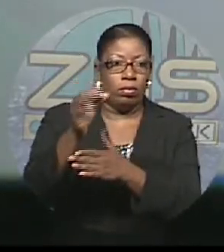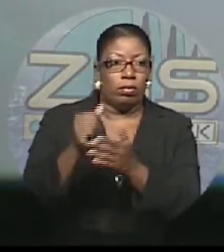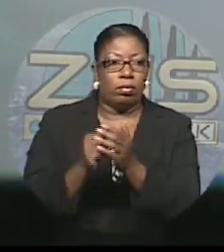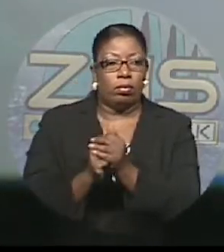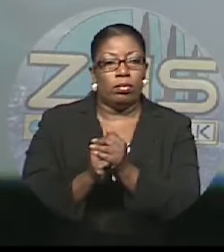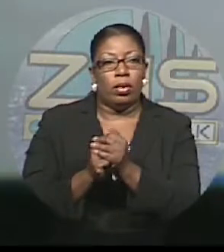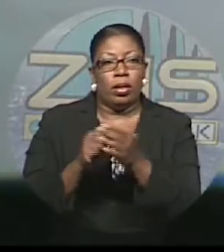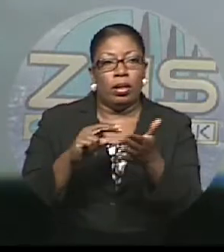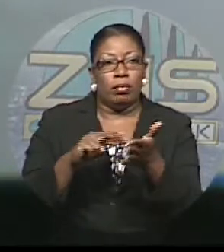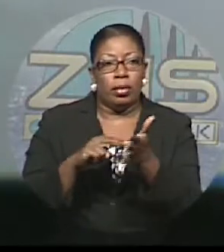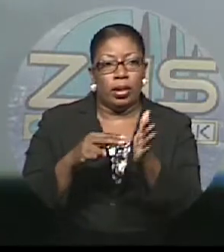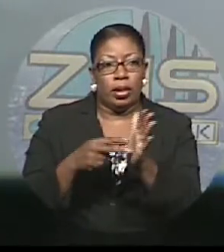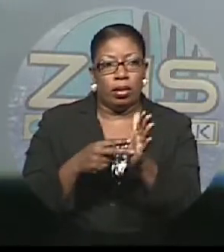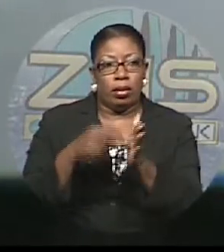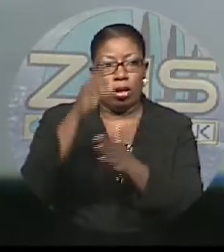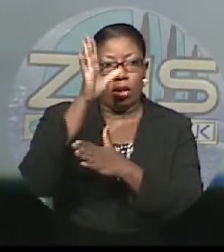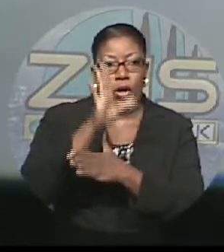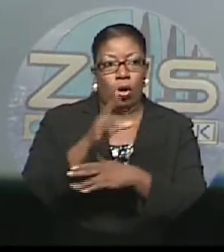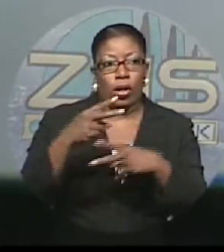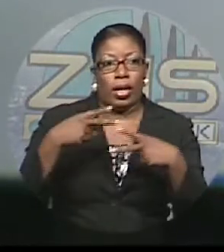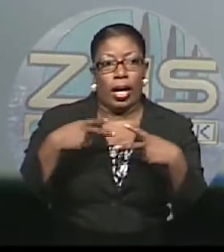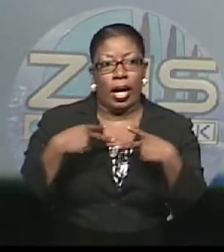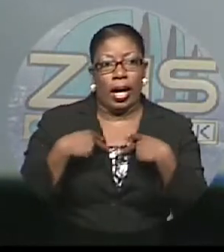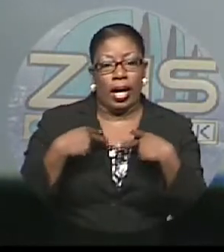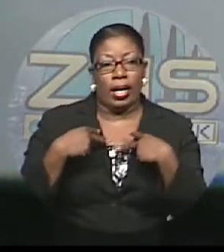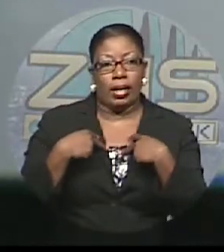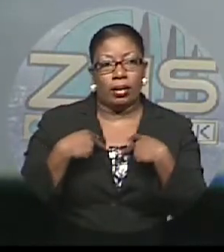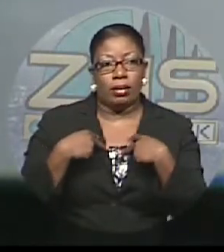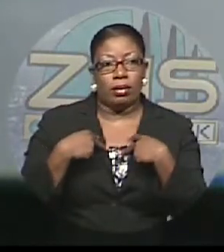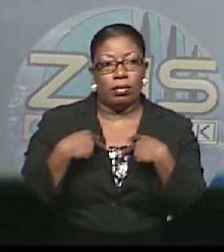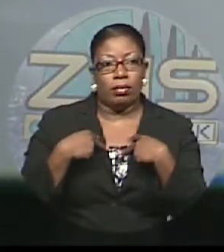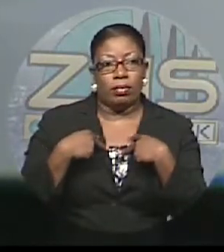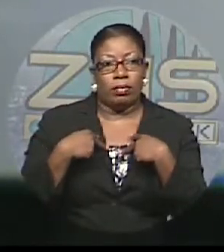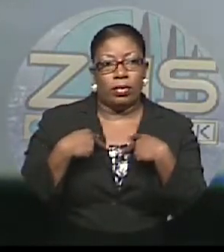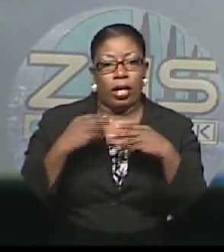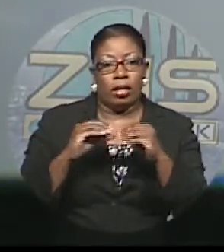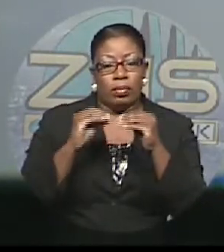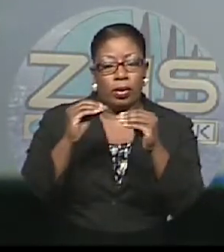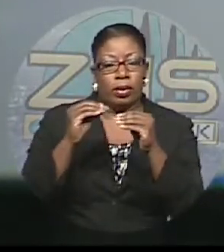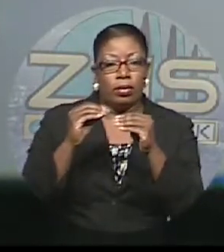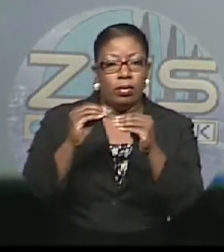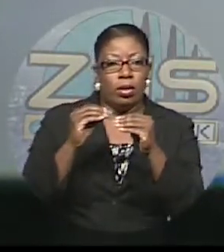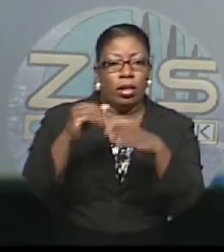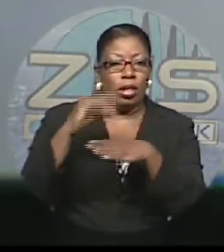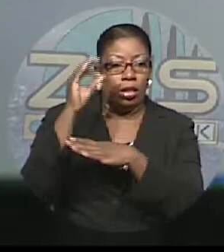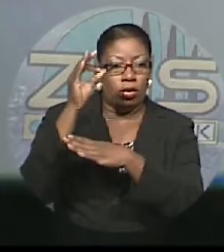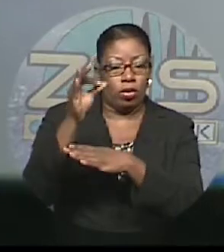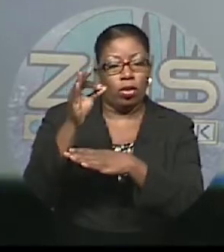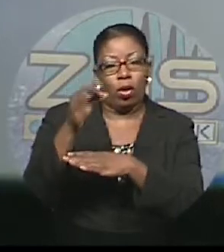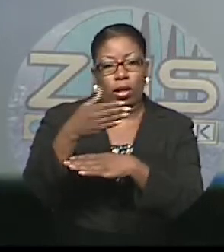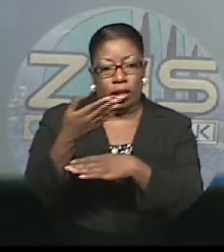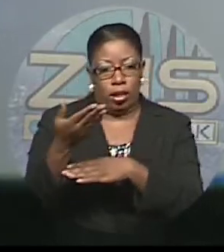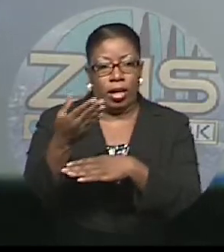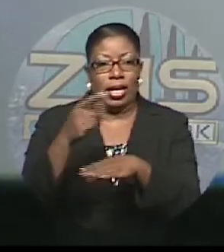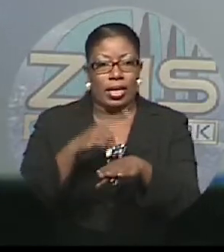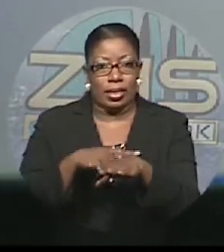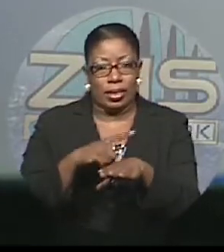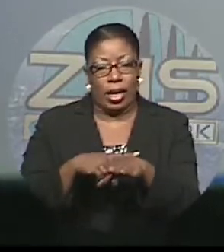Which means then, God has predetermined a time where he